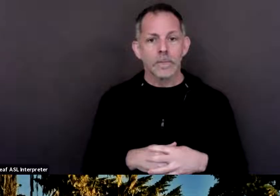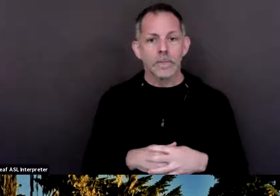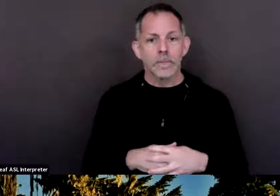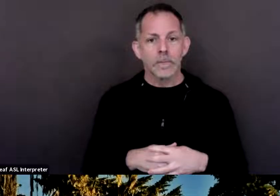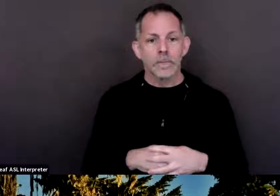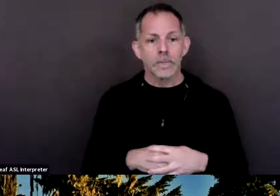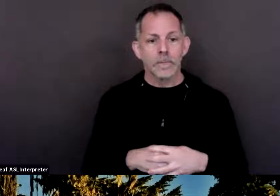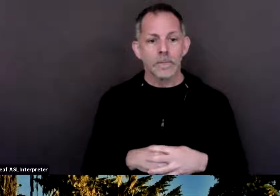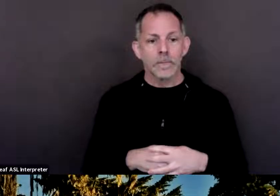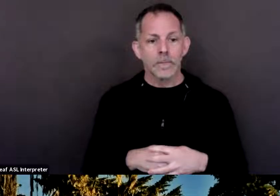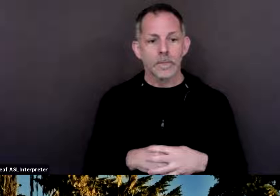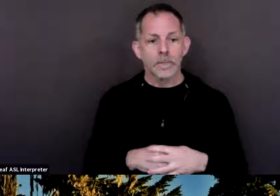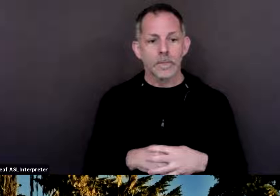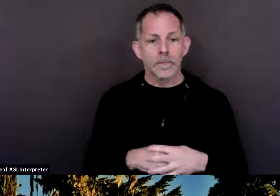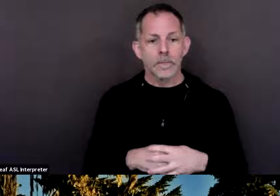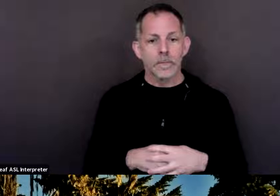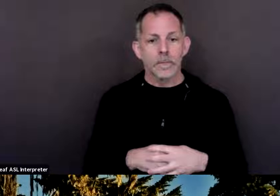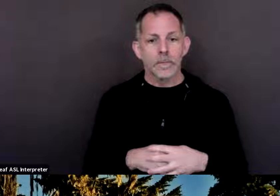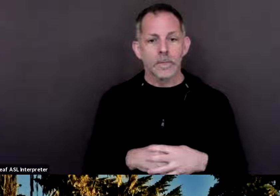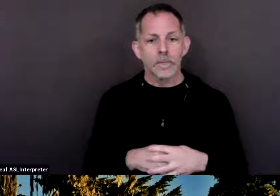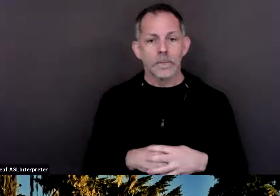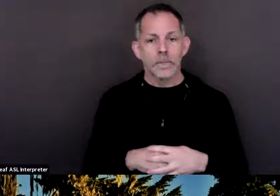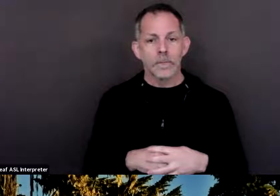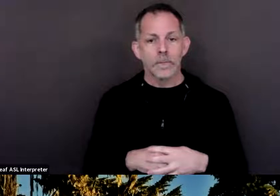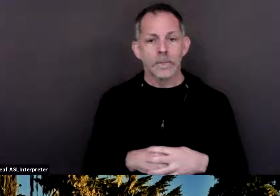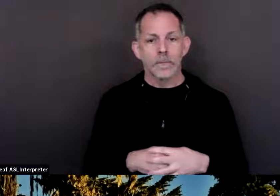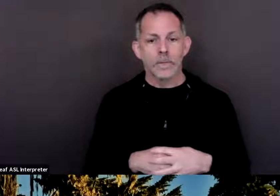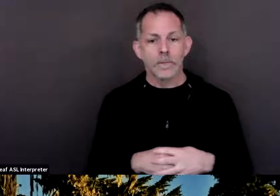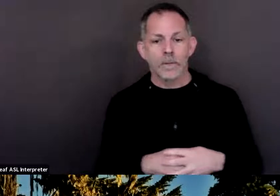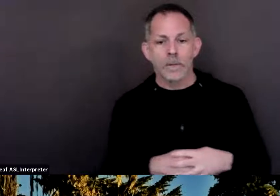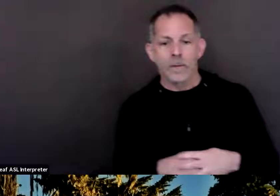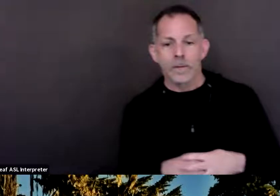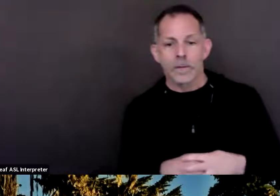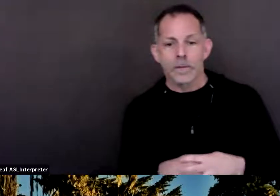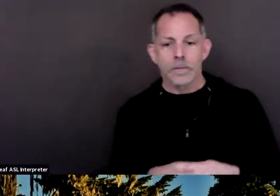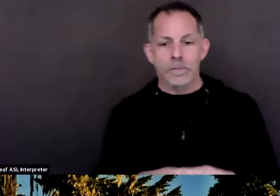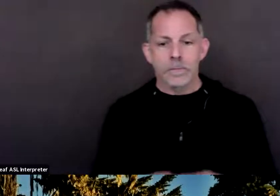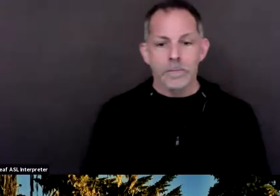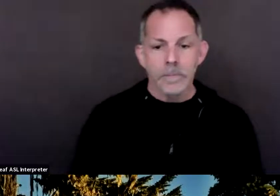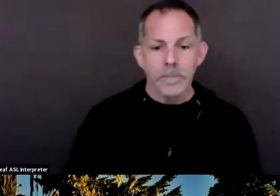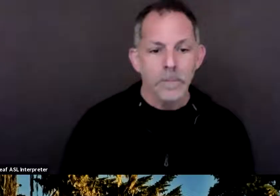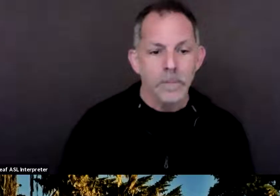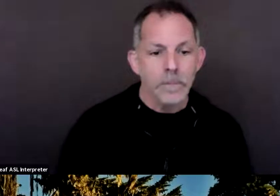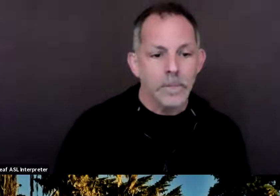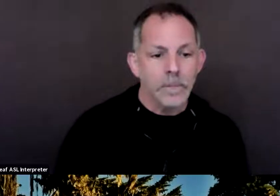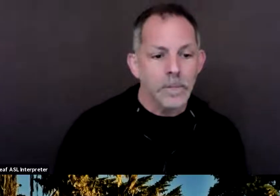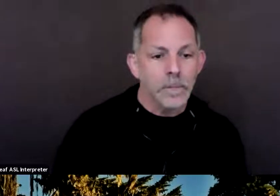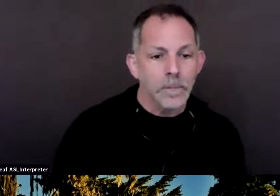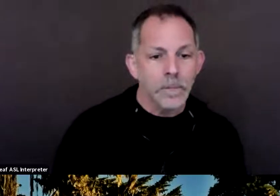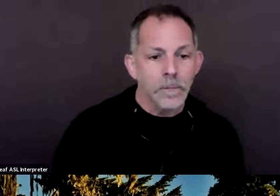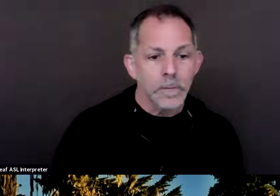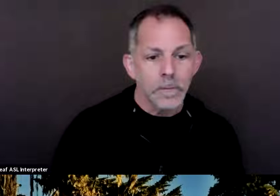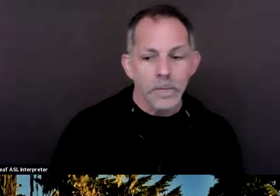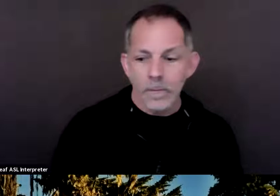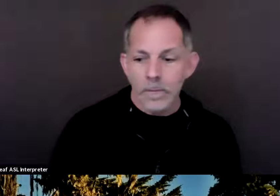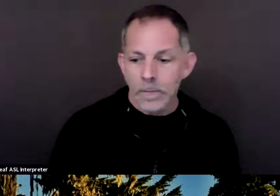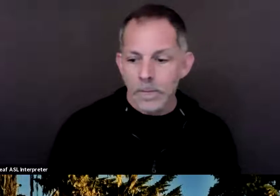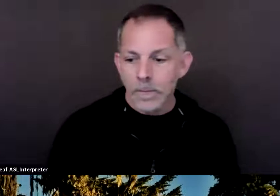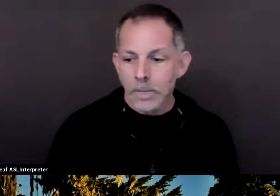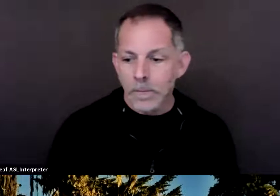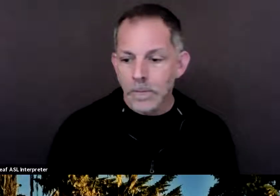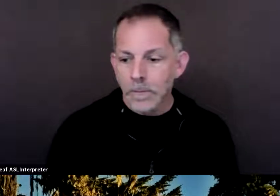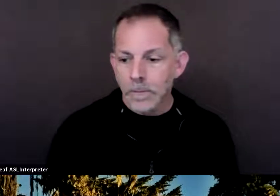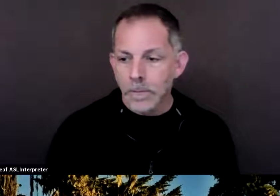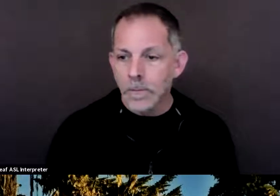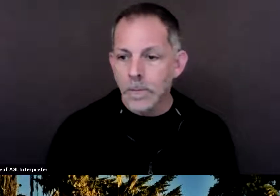starting with the process that began last week in terms of community-based organizations and their ability to reach out